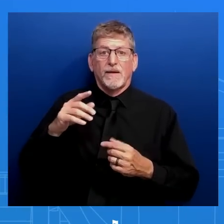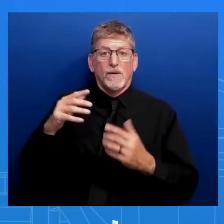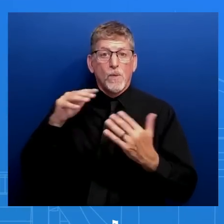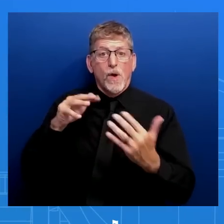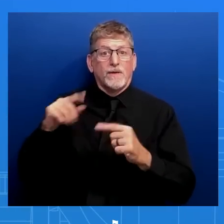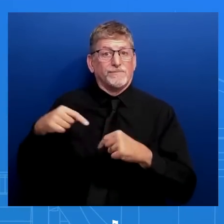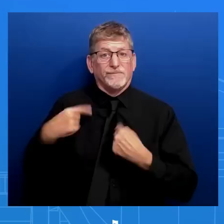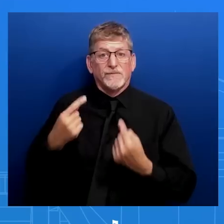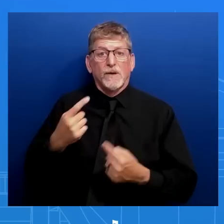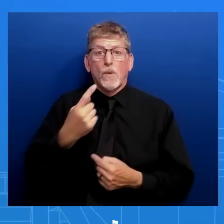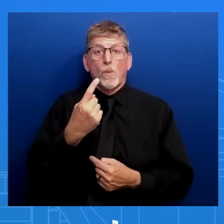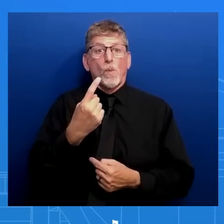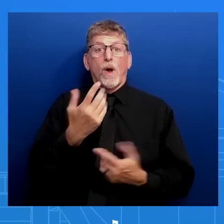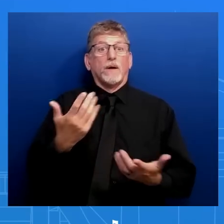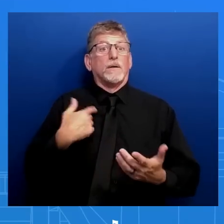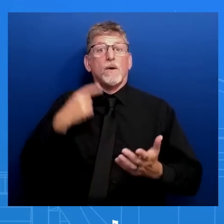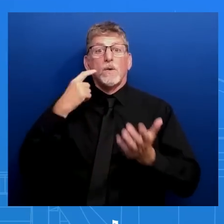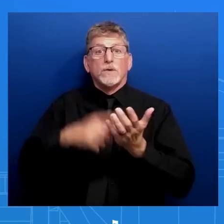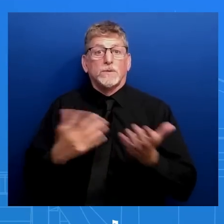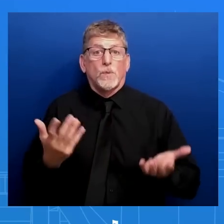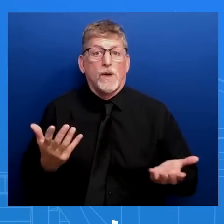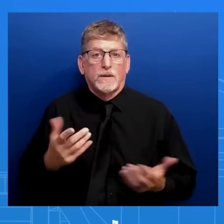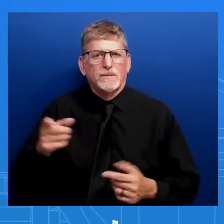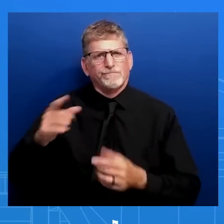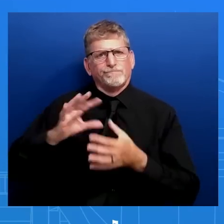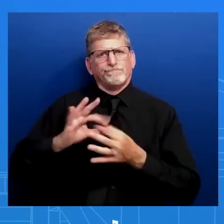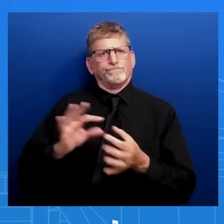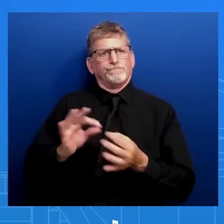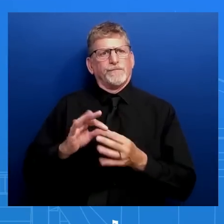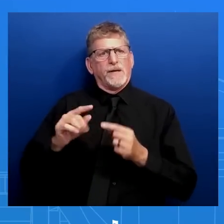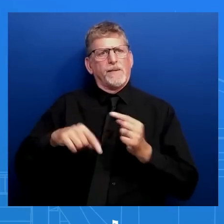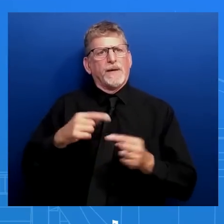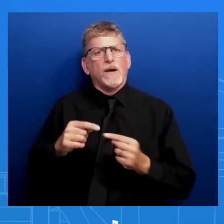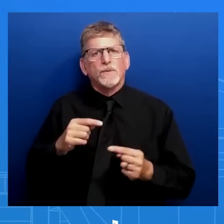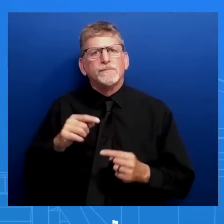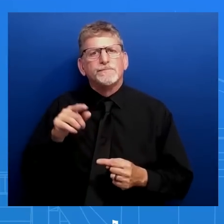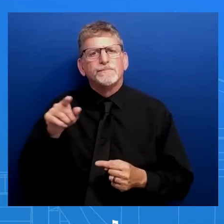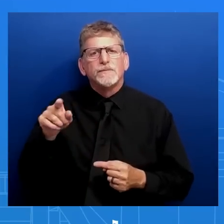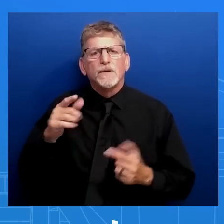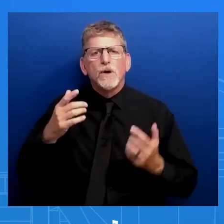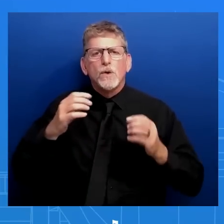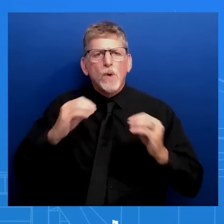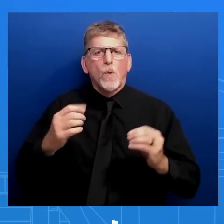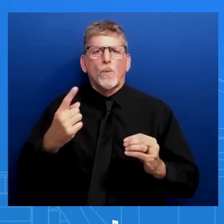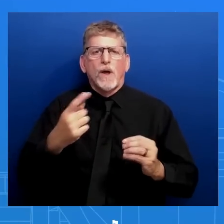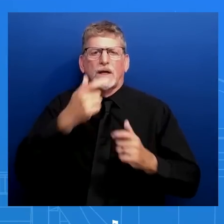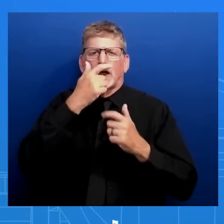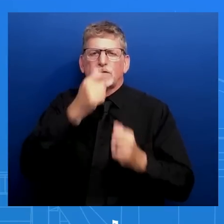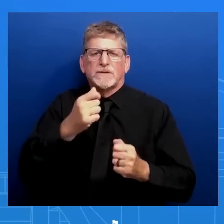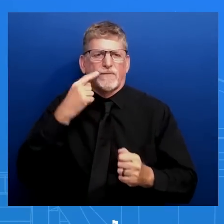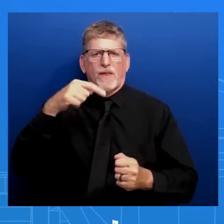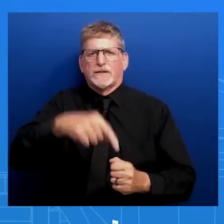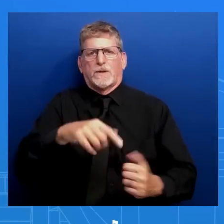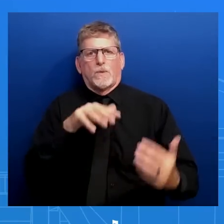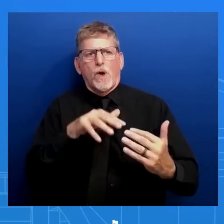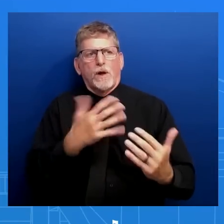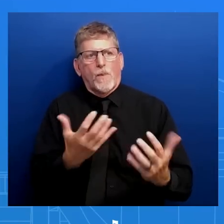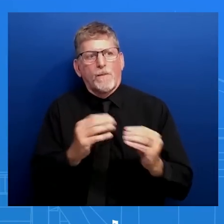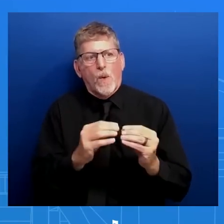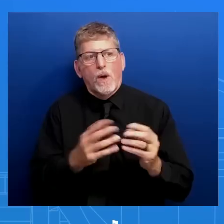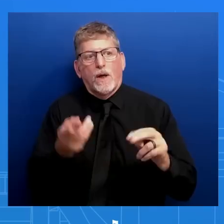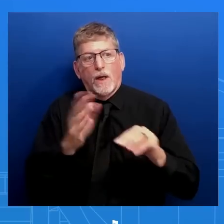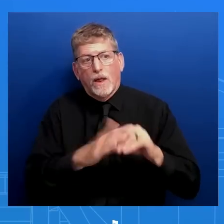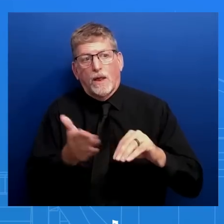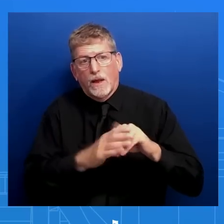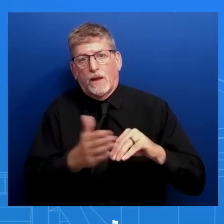about, unabashedly so, is that it's in nobody's interest for this war to escalate beyond the level of violence it has already visited upon the